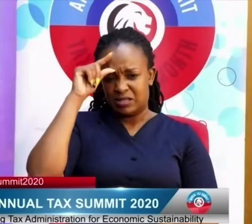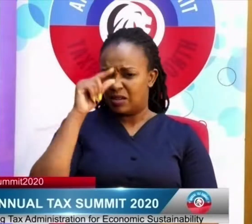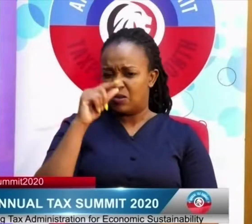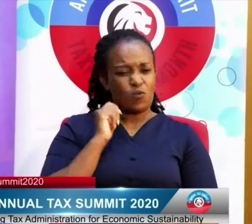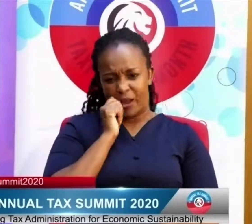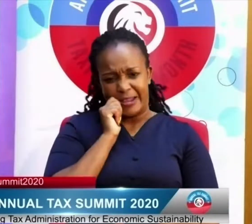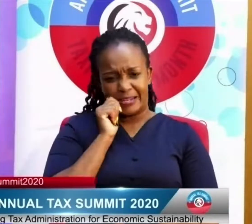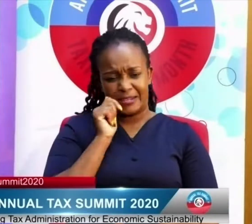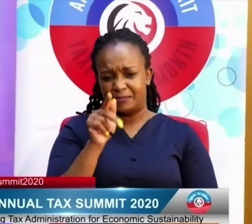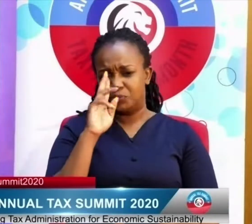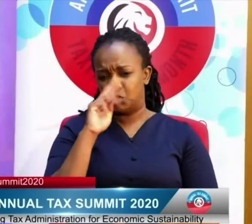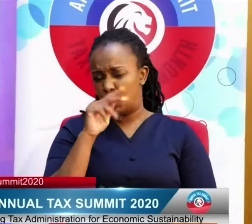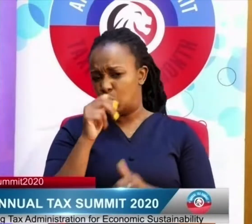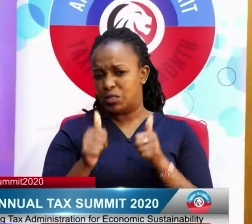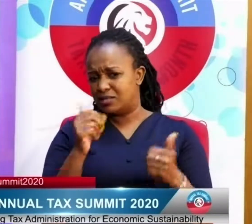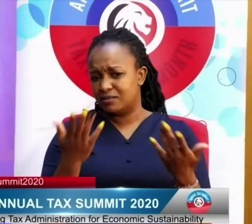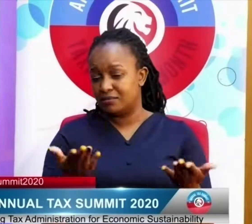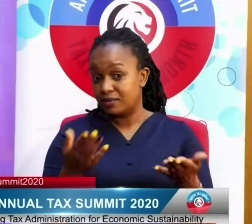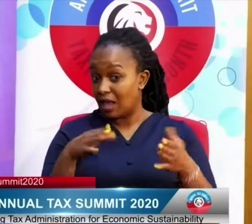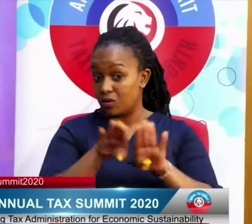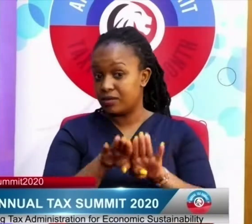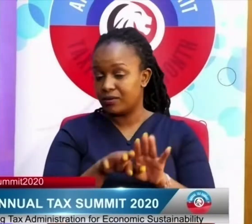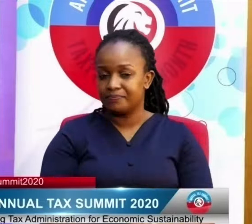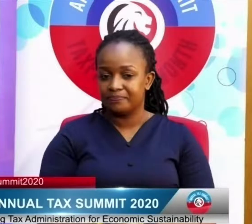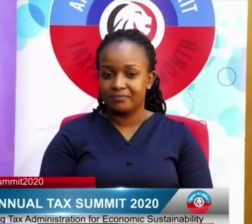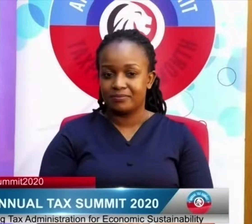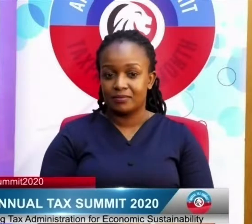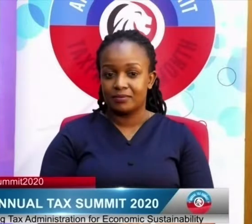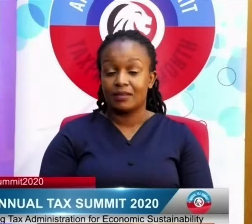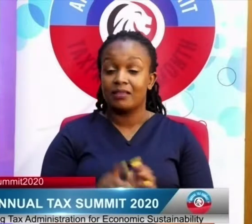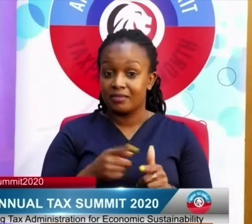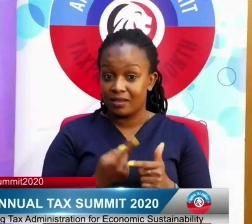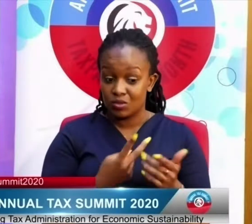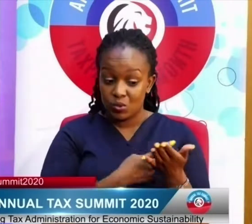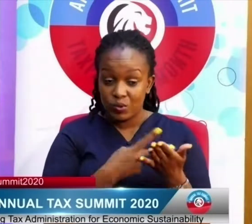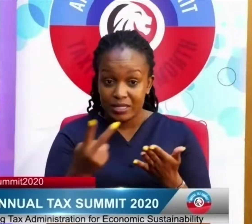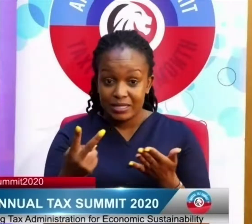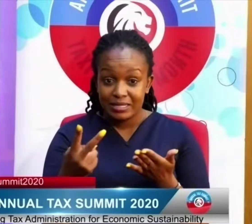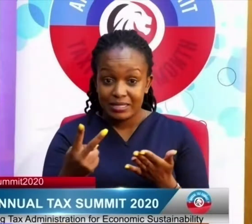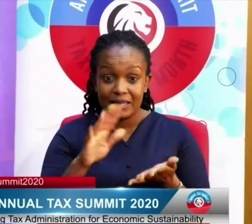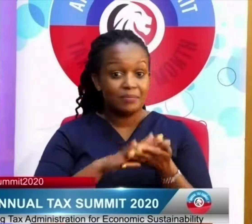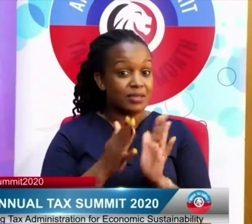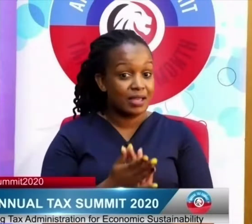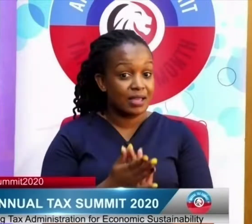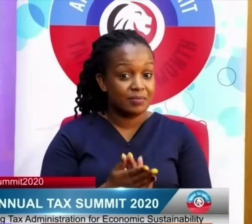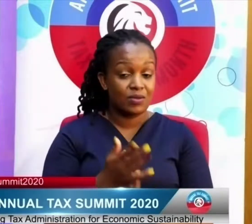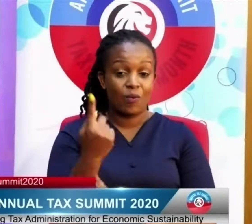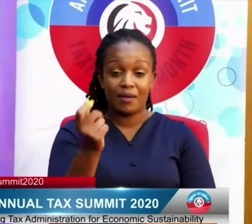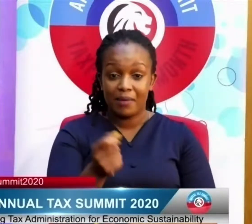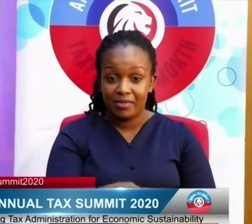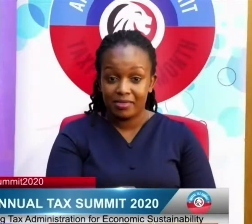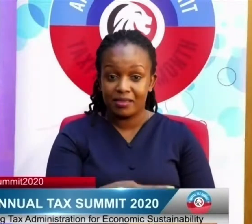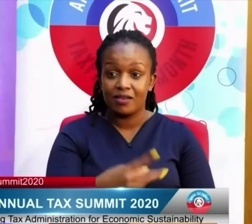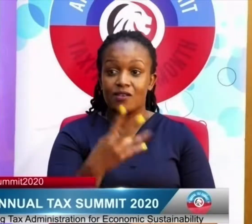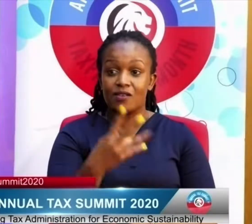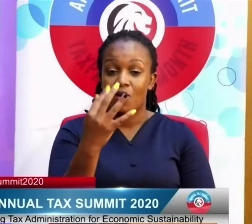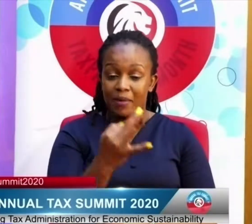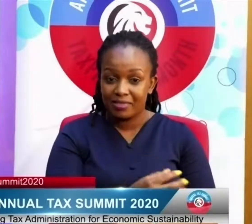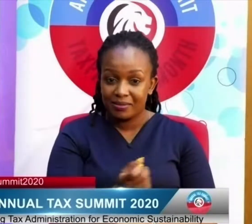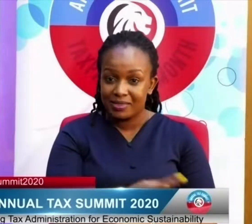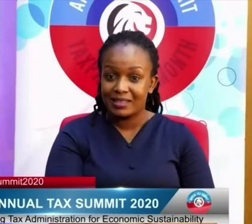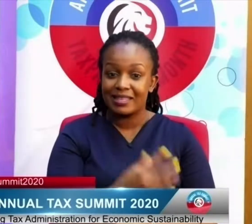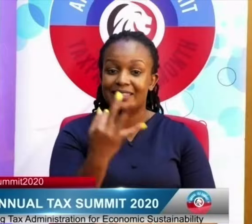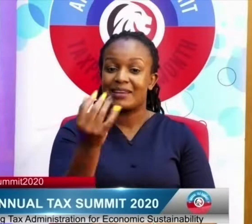And then 2 weeks became 1 month, to 3 months, to 4 months, and to nearly 5 months. And